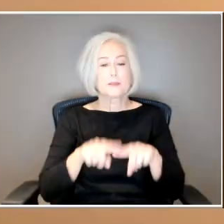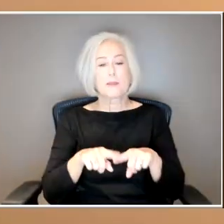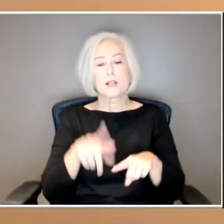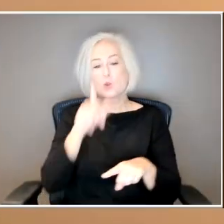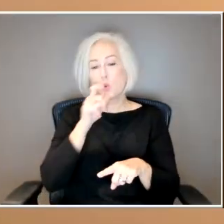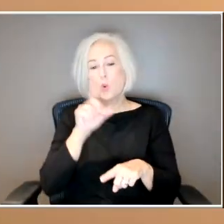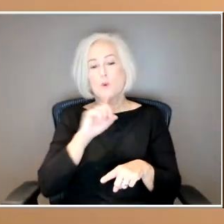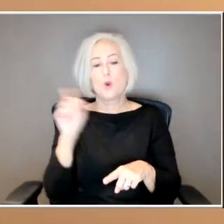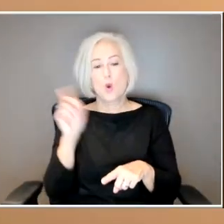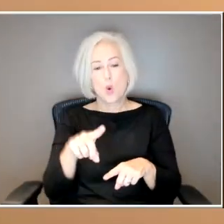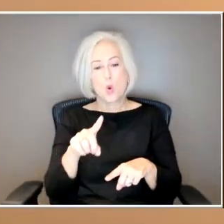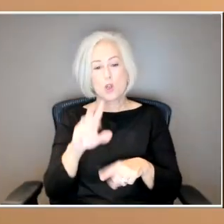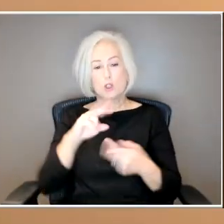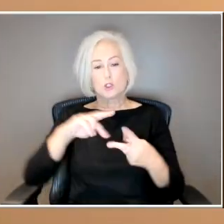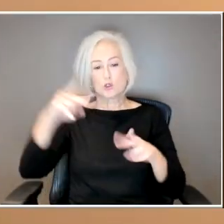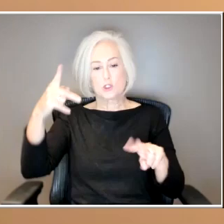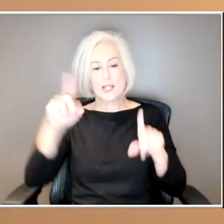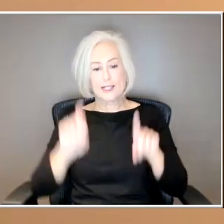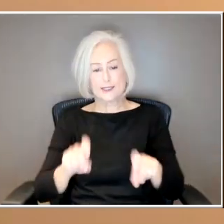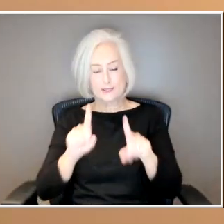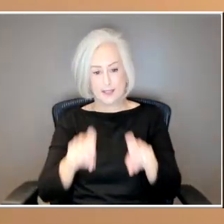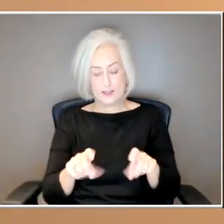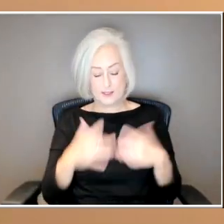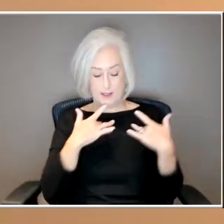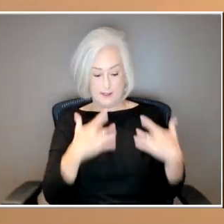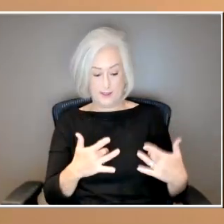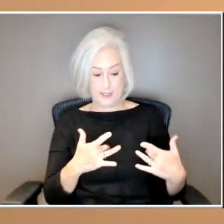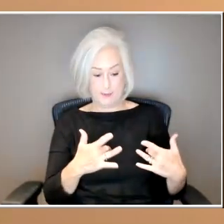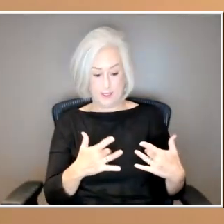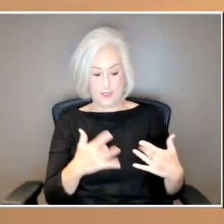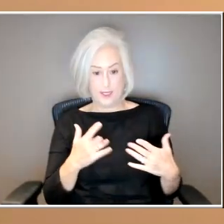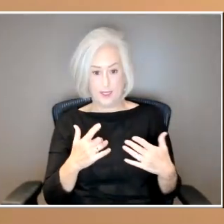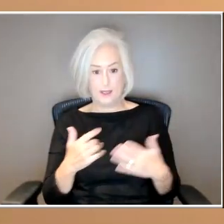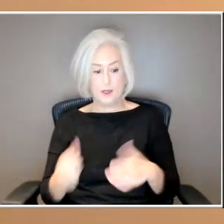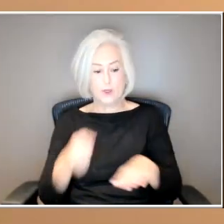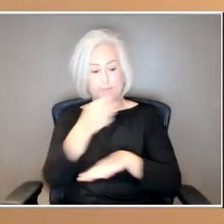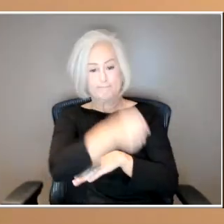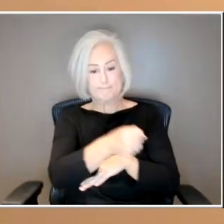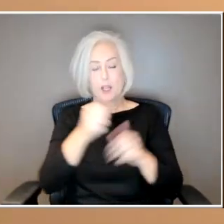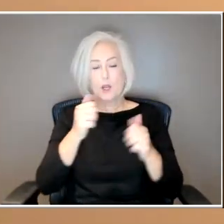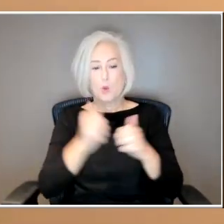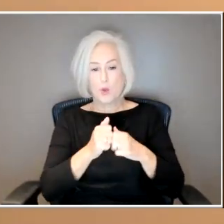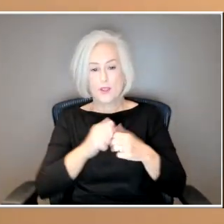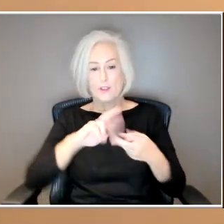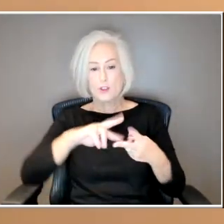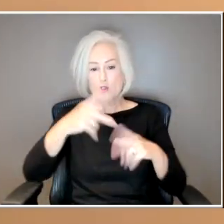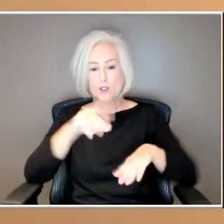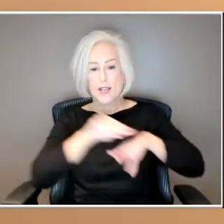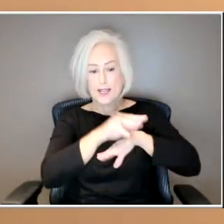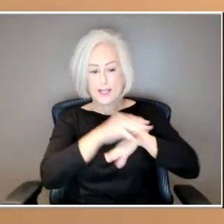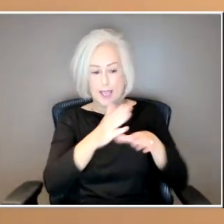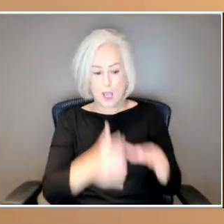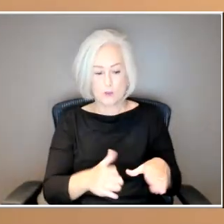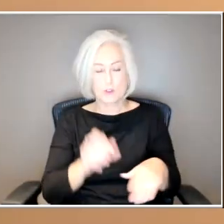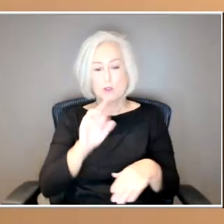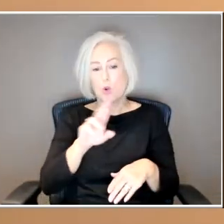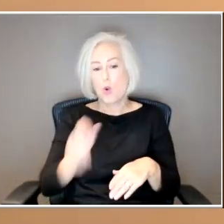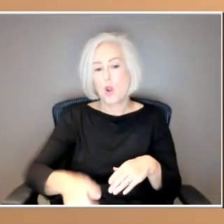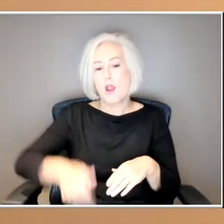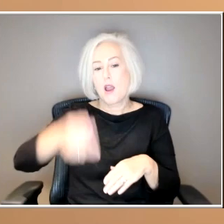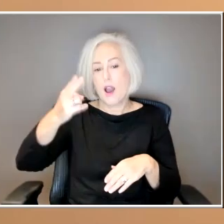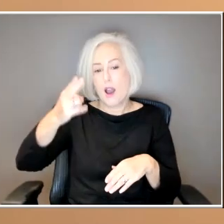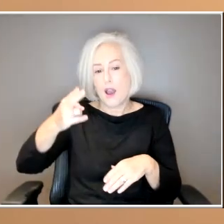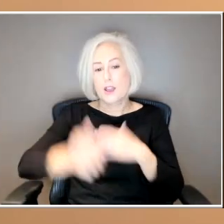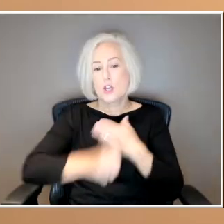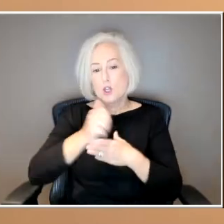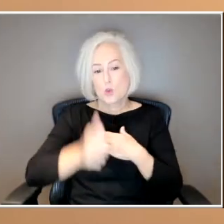genetic test. Usually what we do is we try to help someone get in with a genetic counselor or a high-risk breast cancer or other